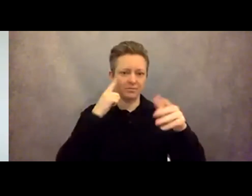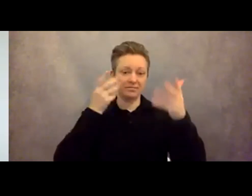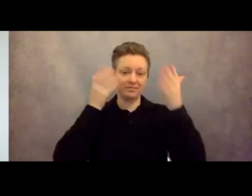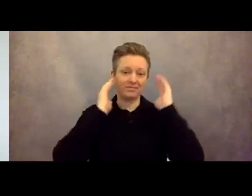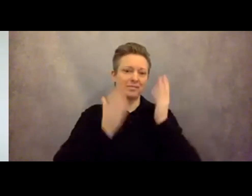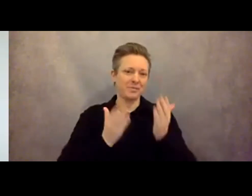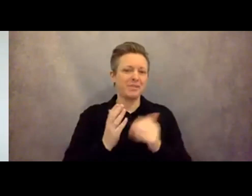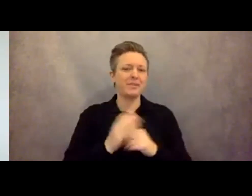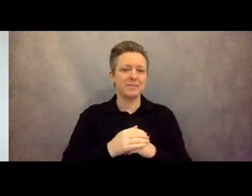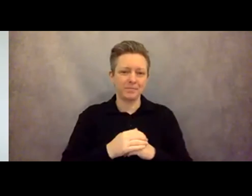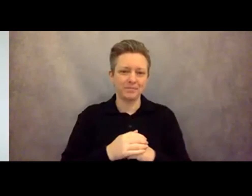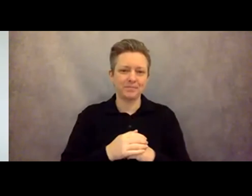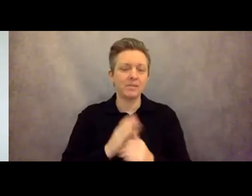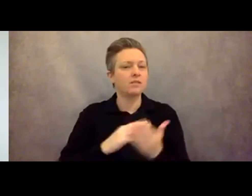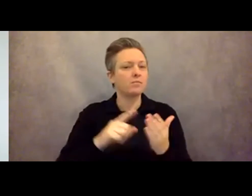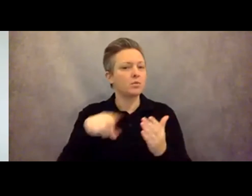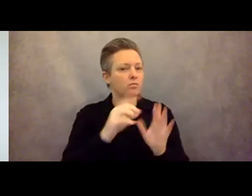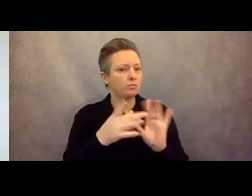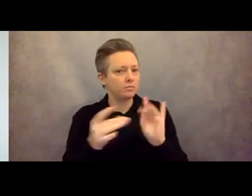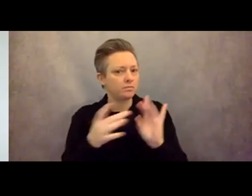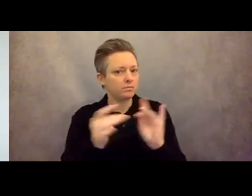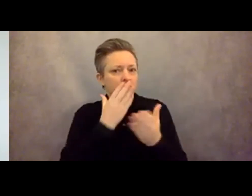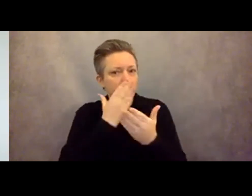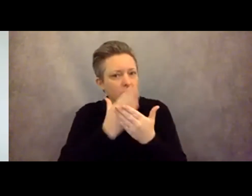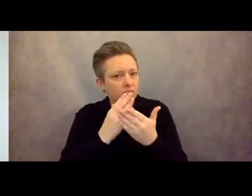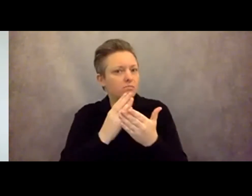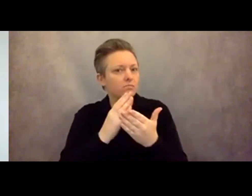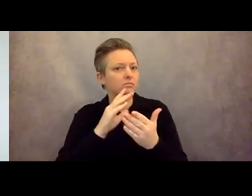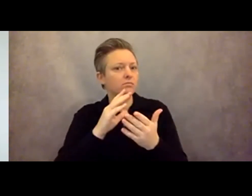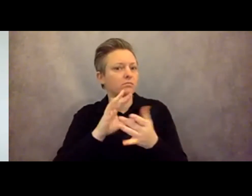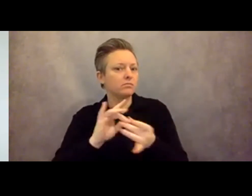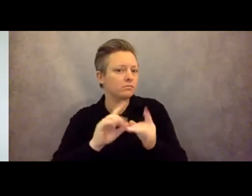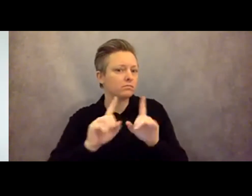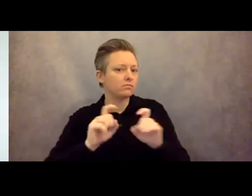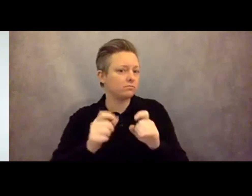great ways.